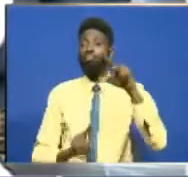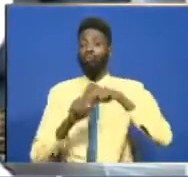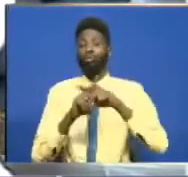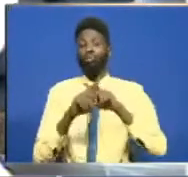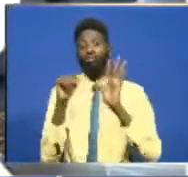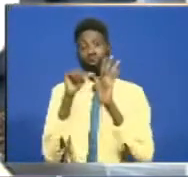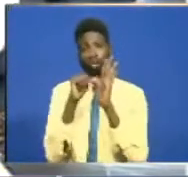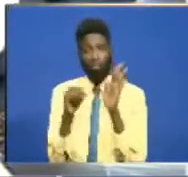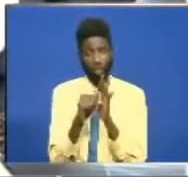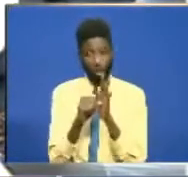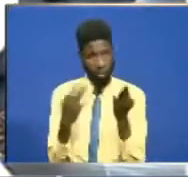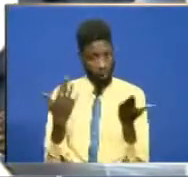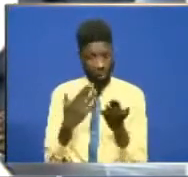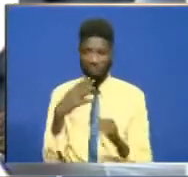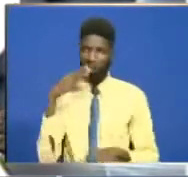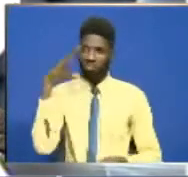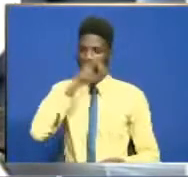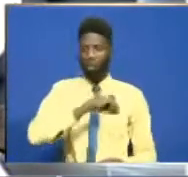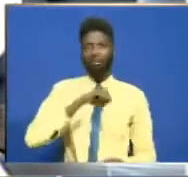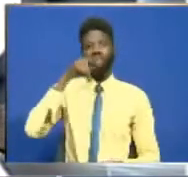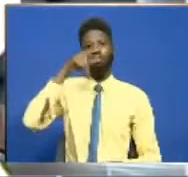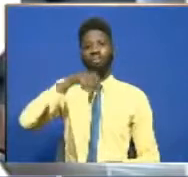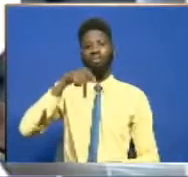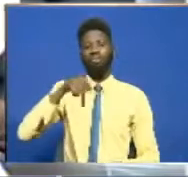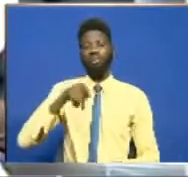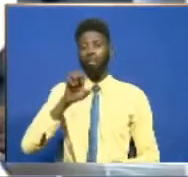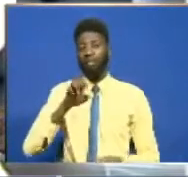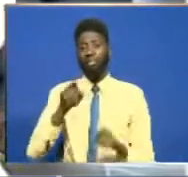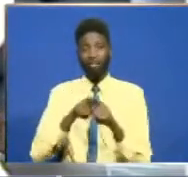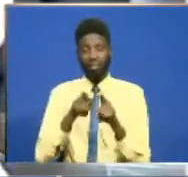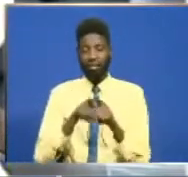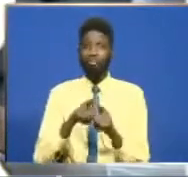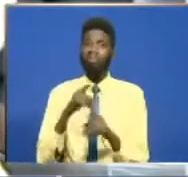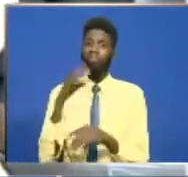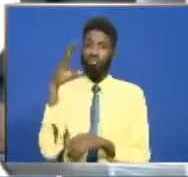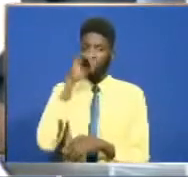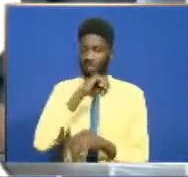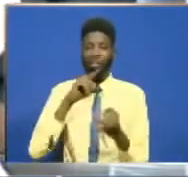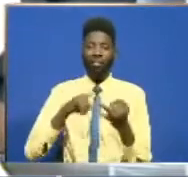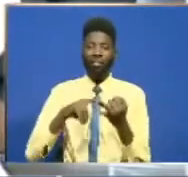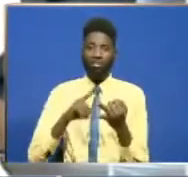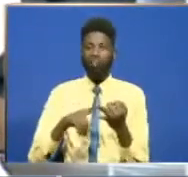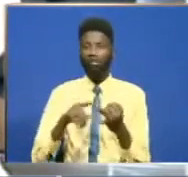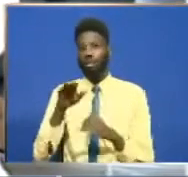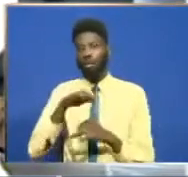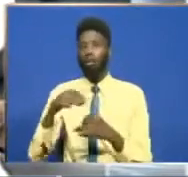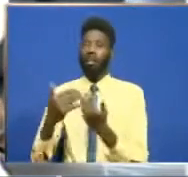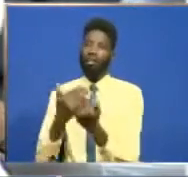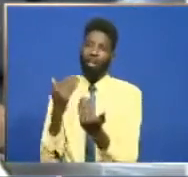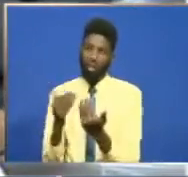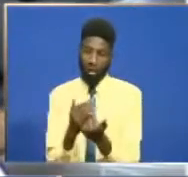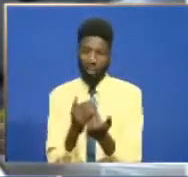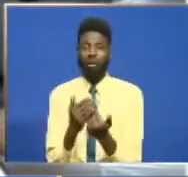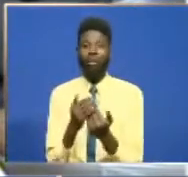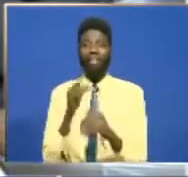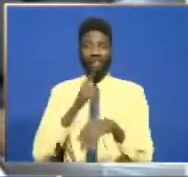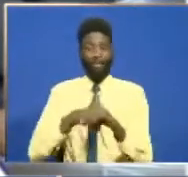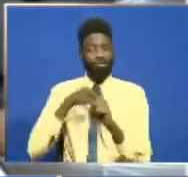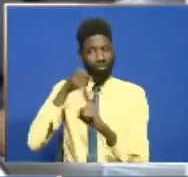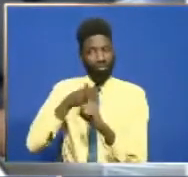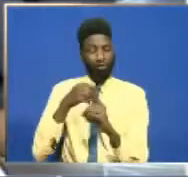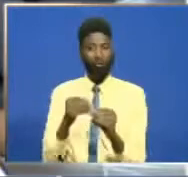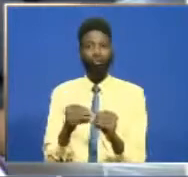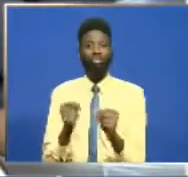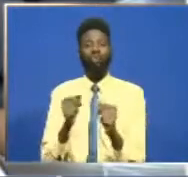to lack of protective care units, protective gears in fighting the COVID-19. Right now, I'm